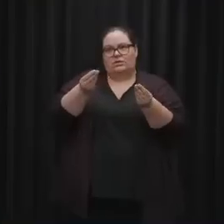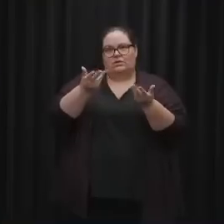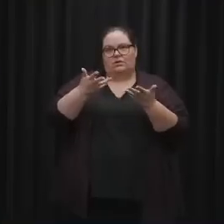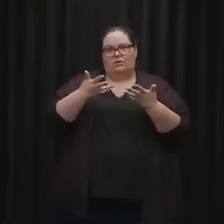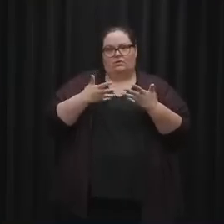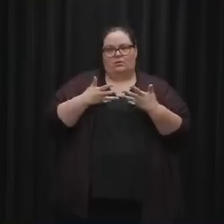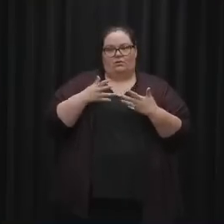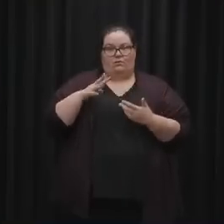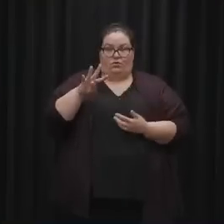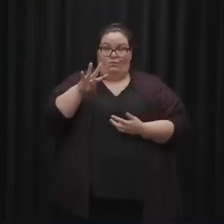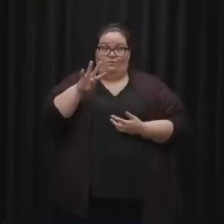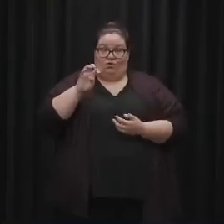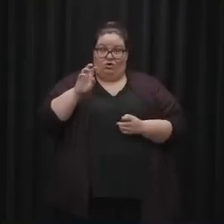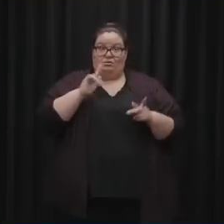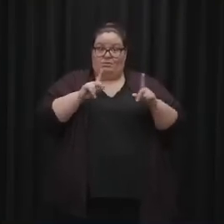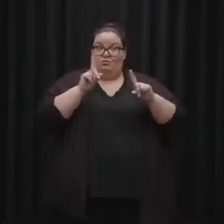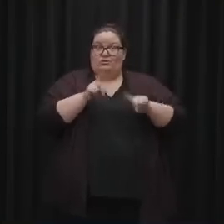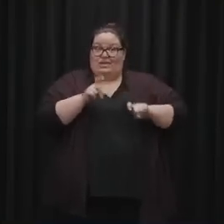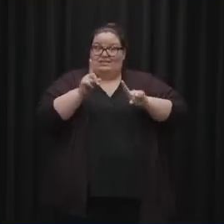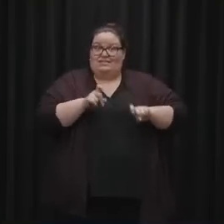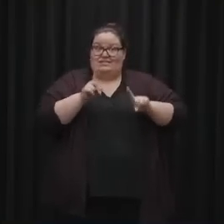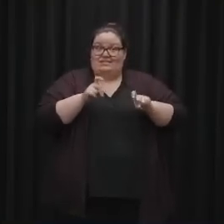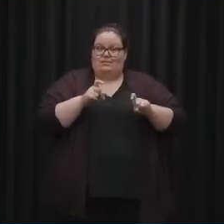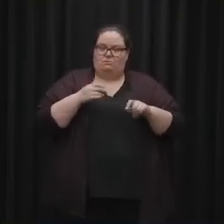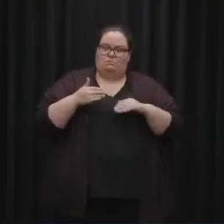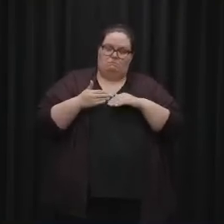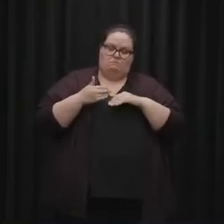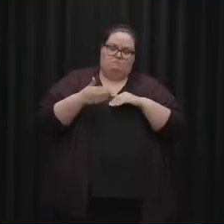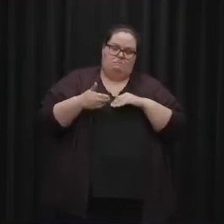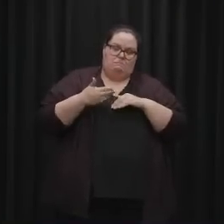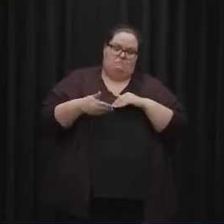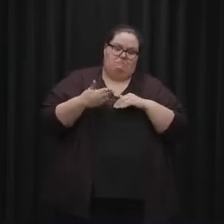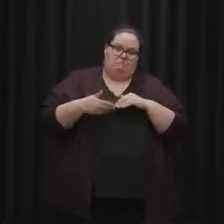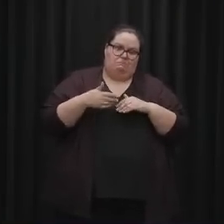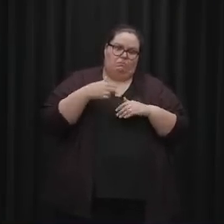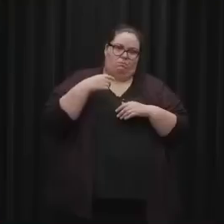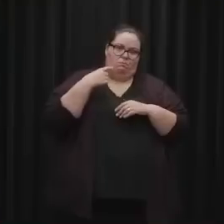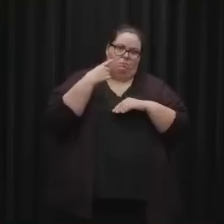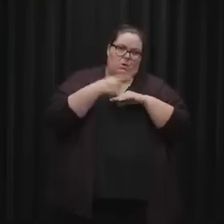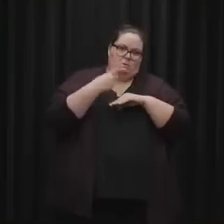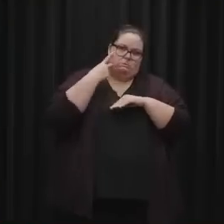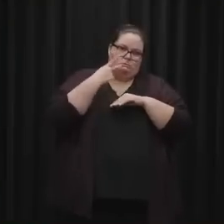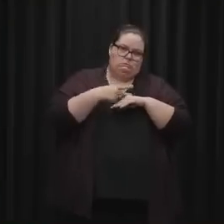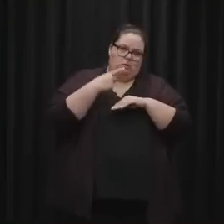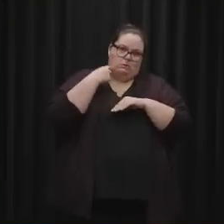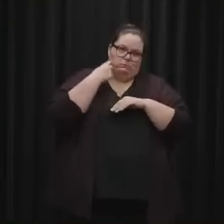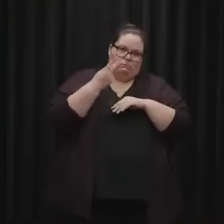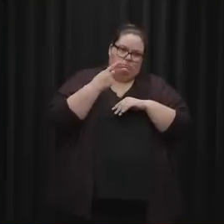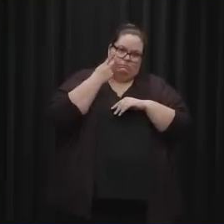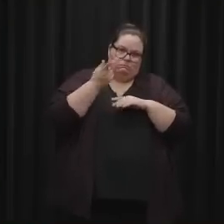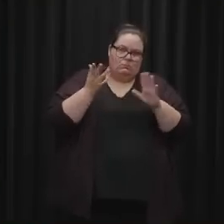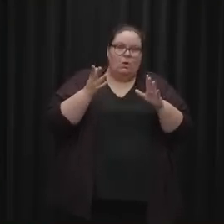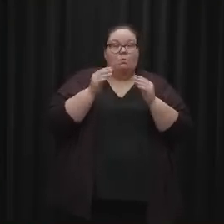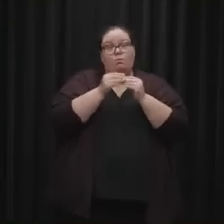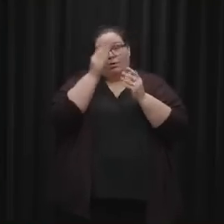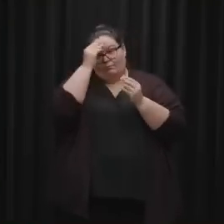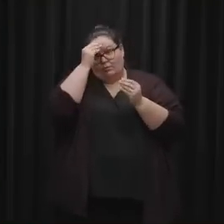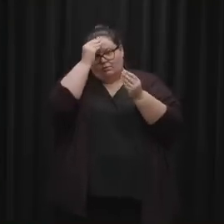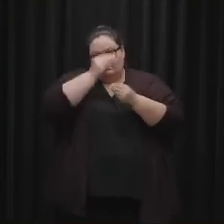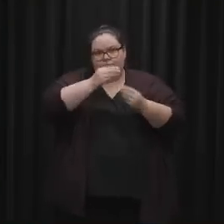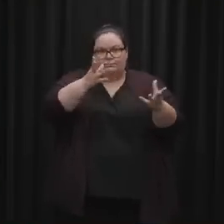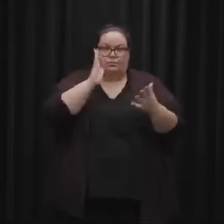the 400 people who have been tested in the next day or so. So when we have more information, we'll share